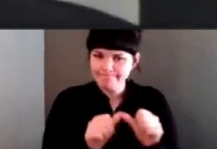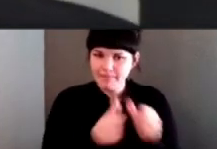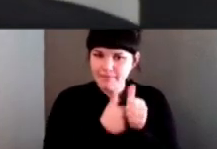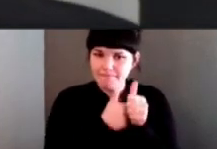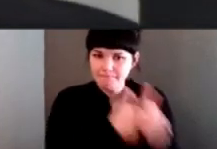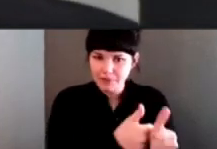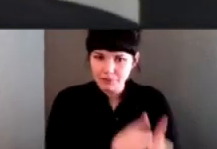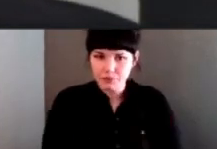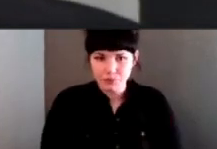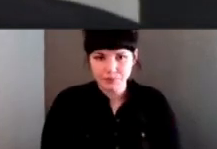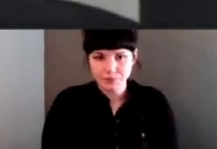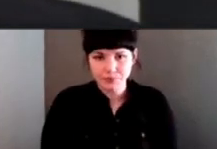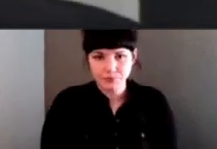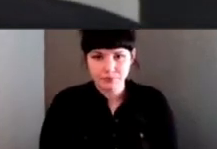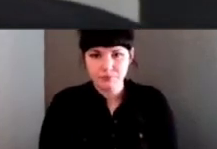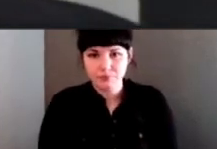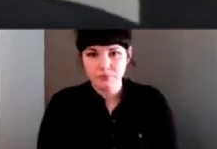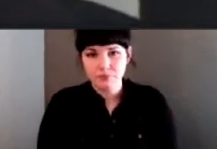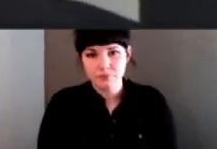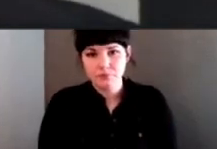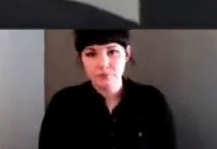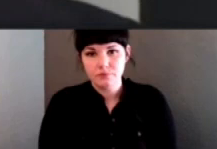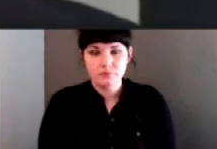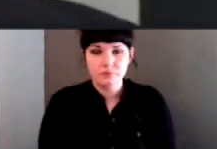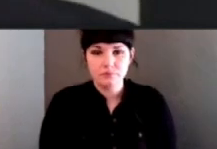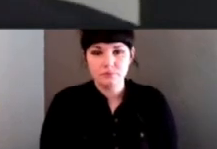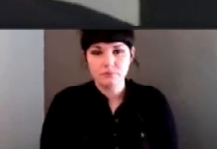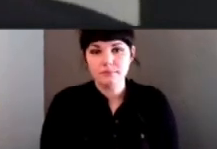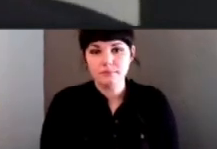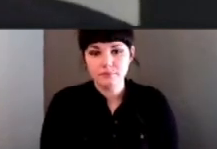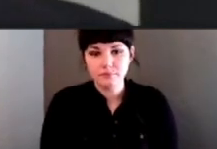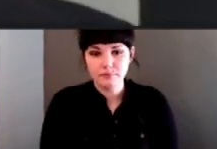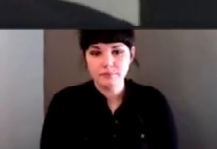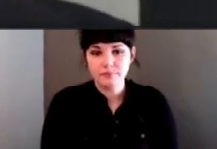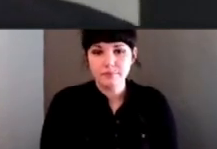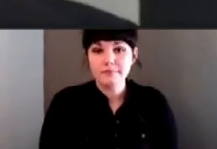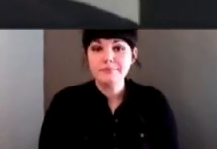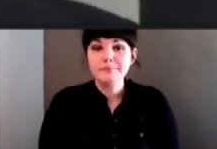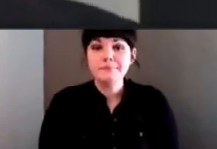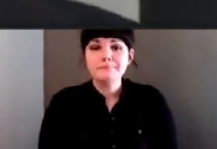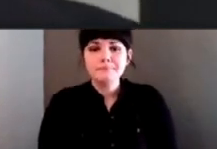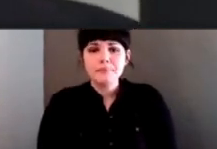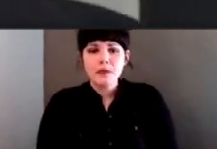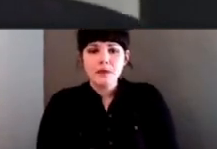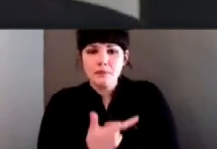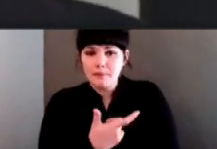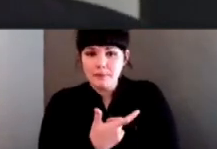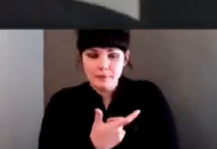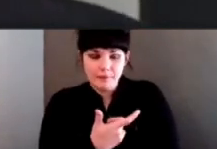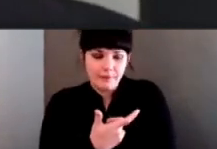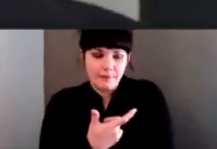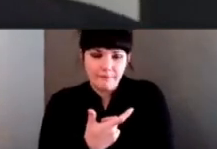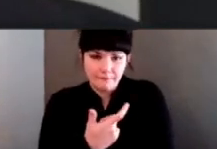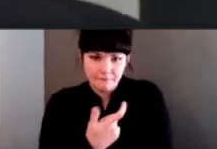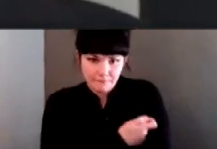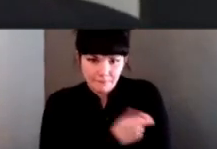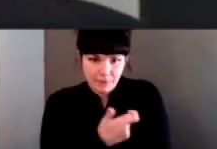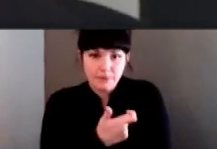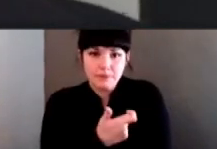being provided lets us know that once both vaccines have been provided, there's still a window in